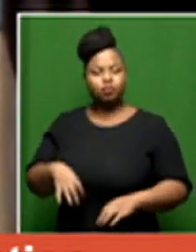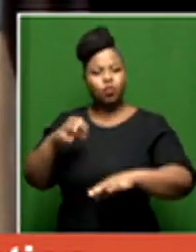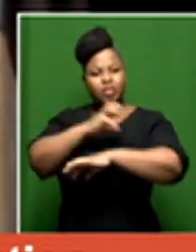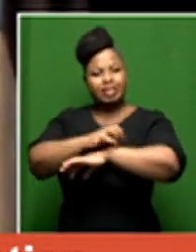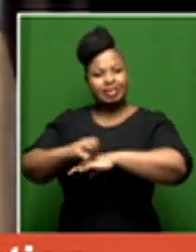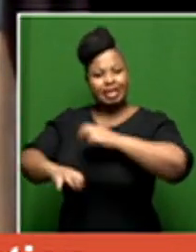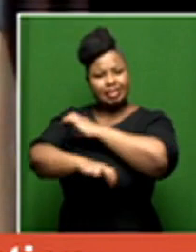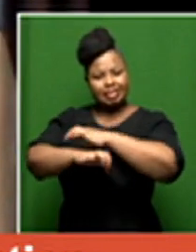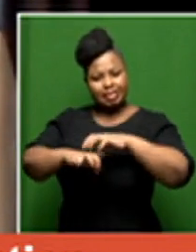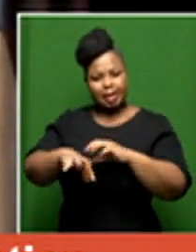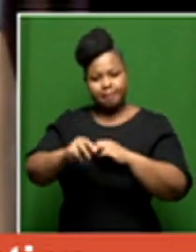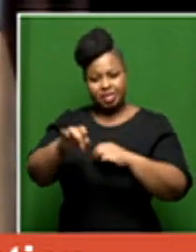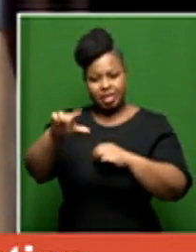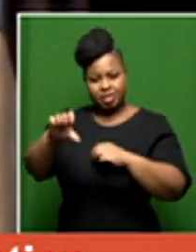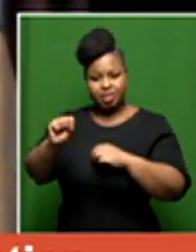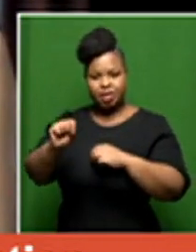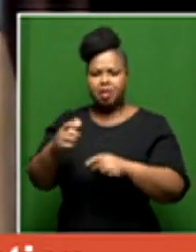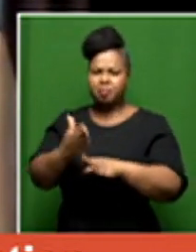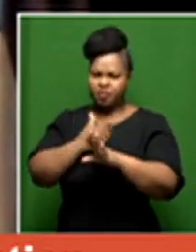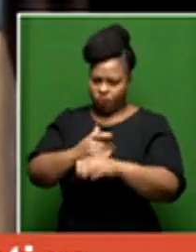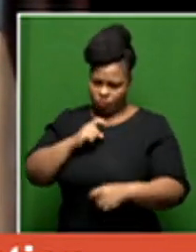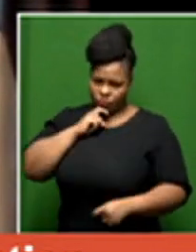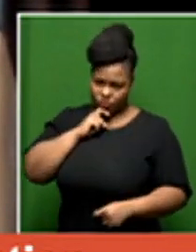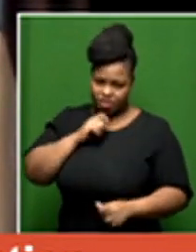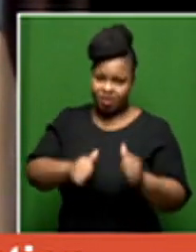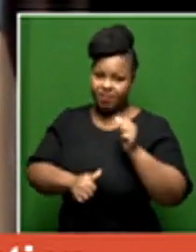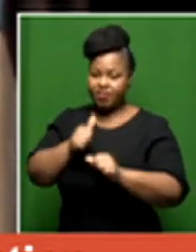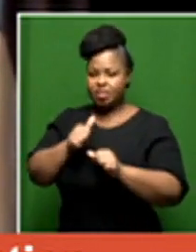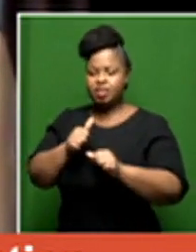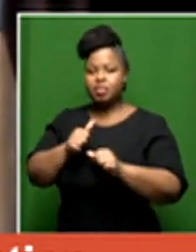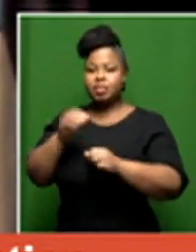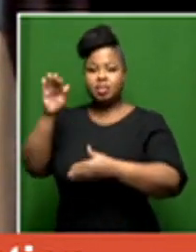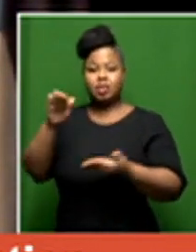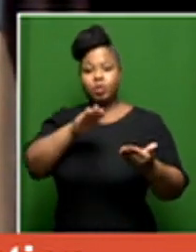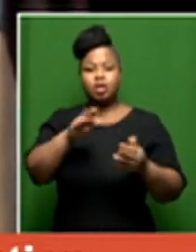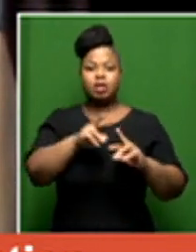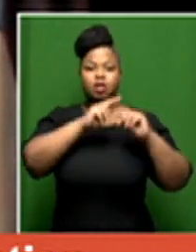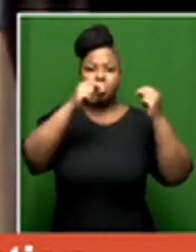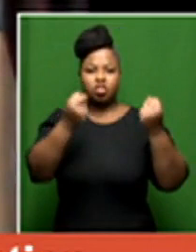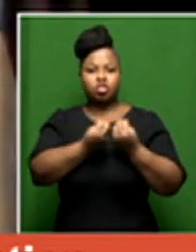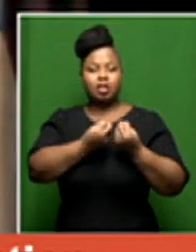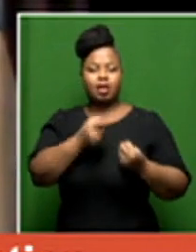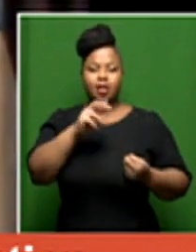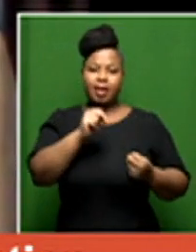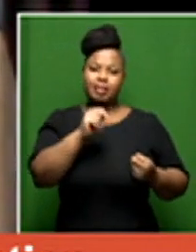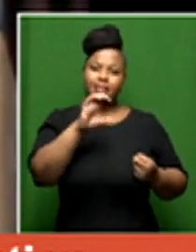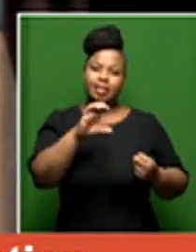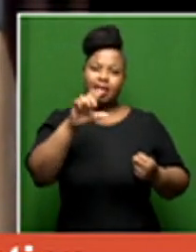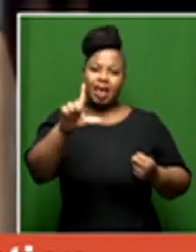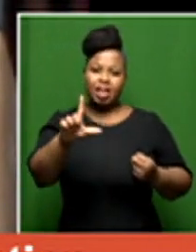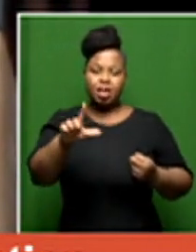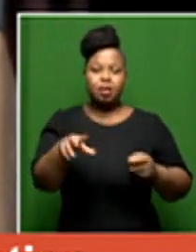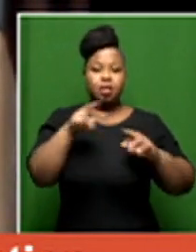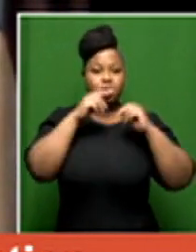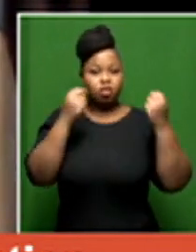vaccines. Before it can be used, it will go to the national national NCL, the National